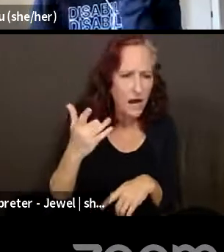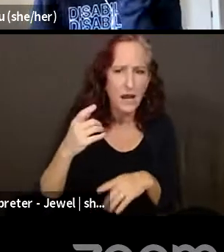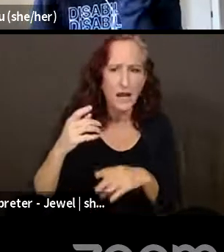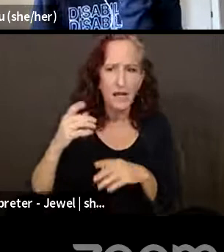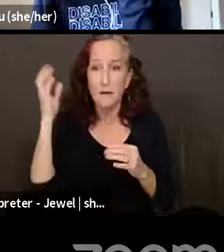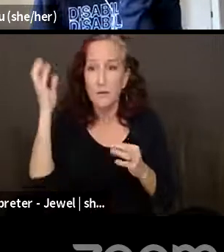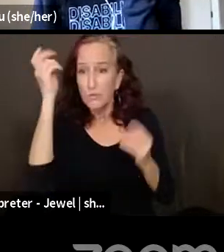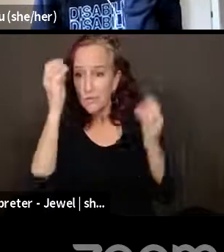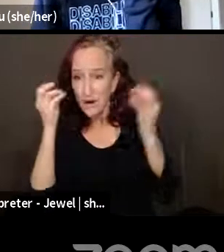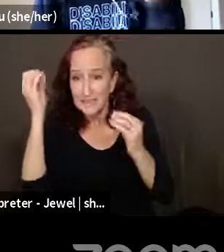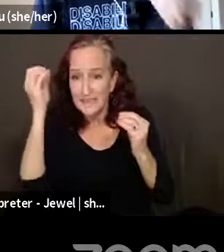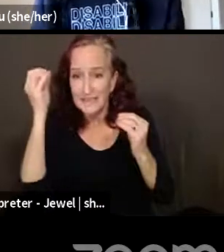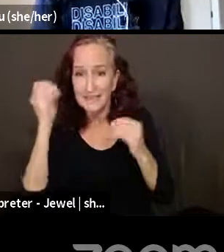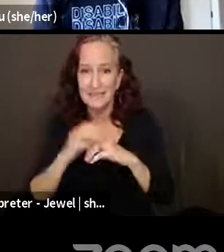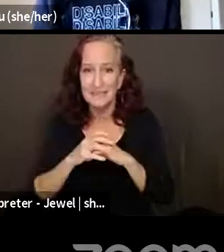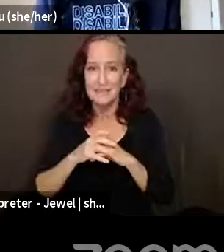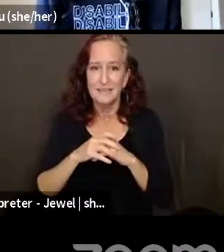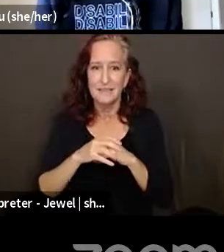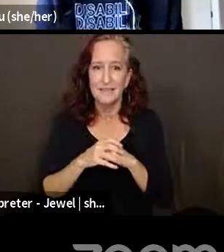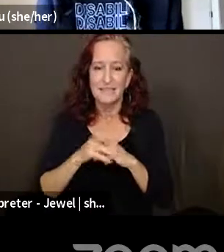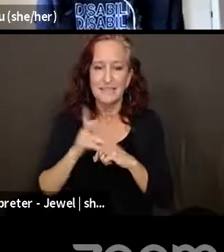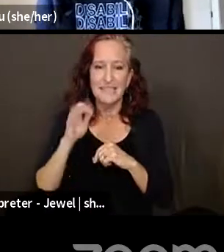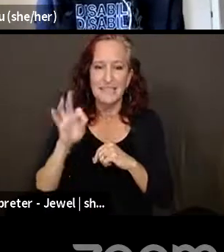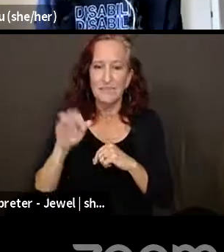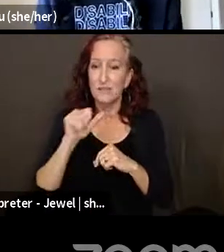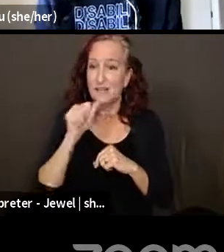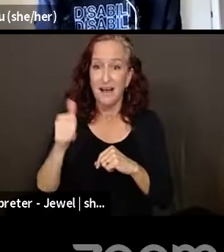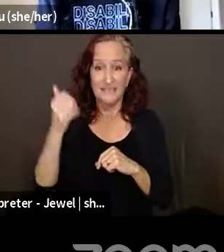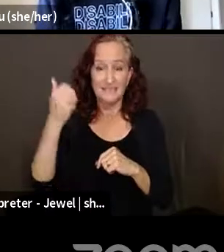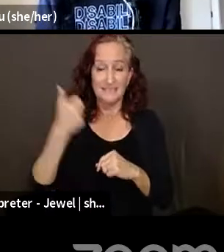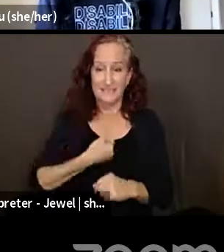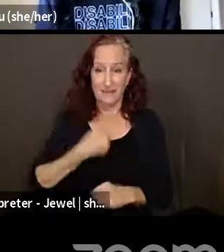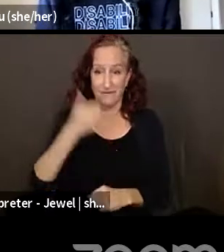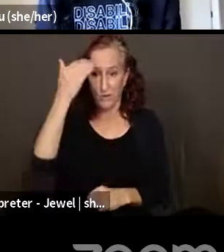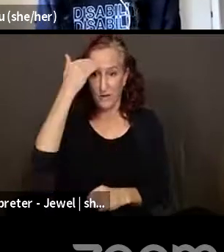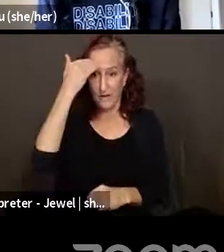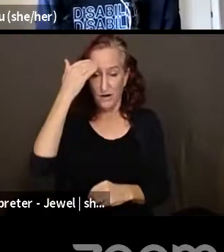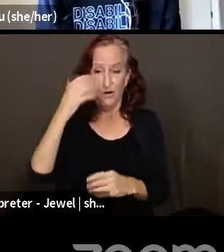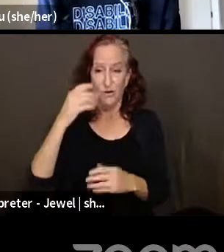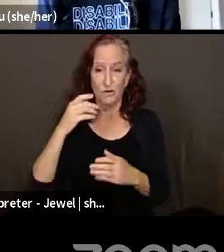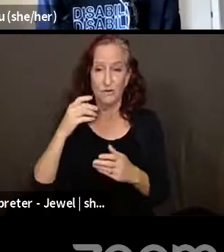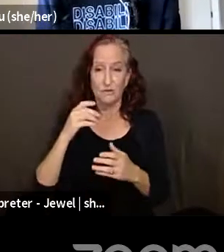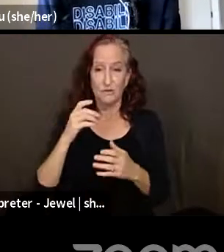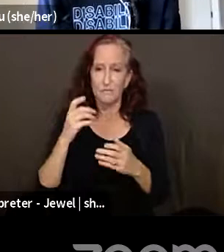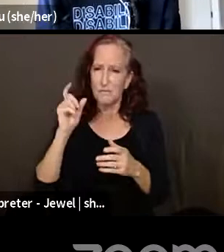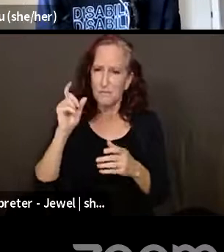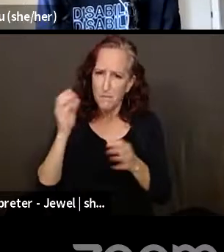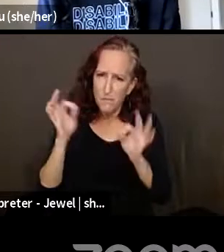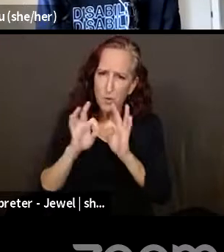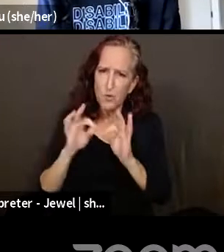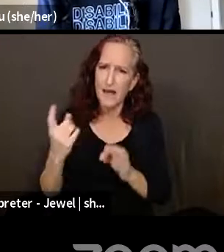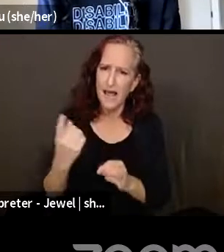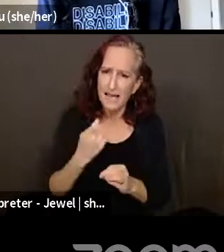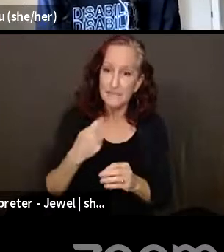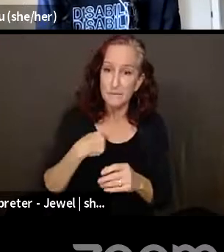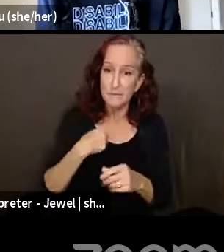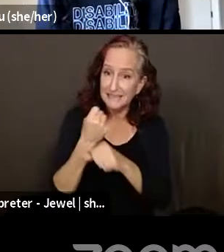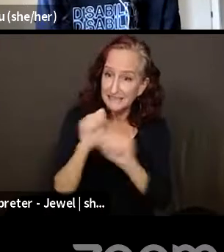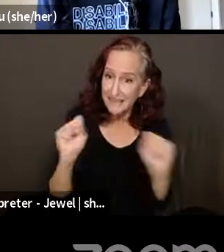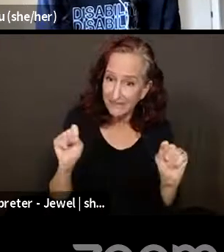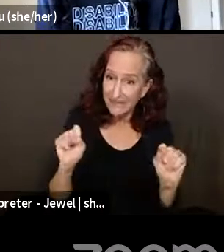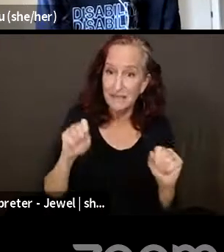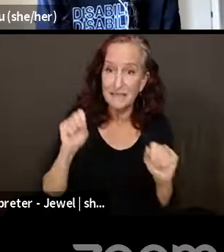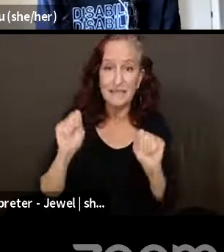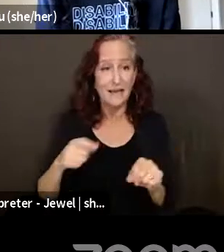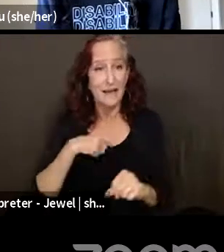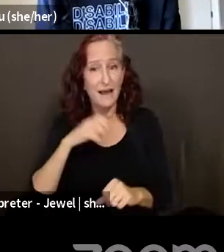If you can't in that moment, am I safe to operate? Am I safe to, take action right here for me